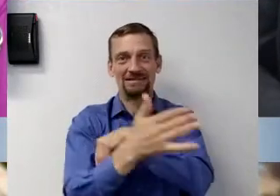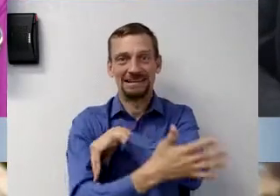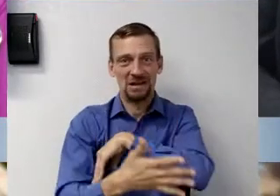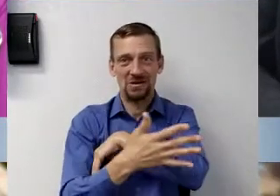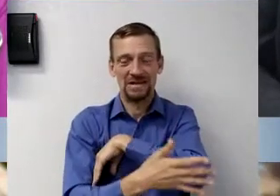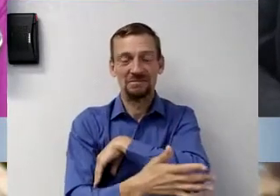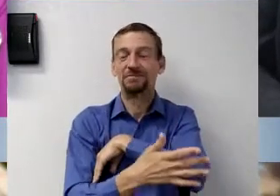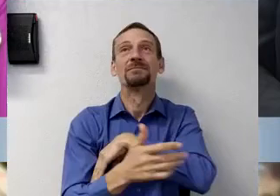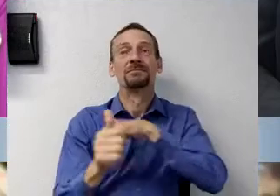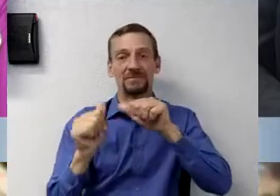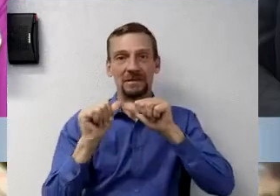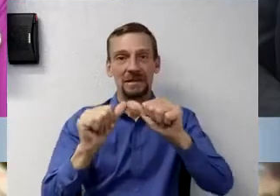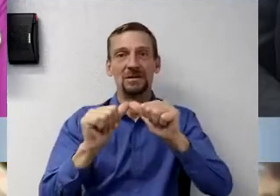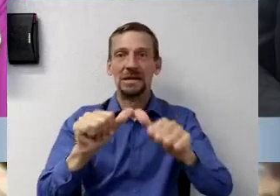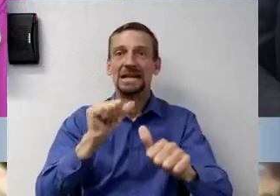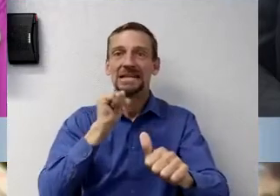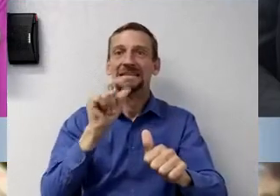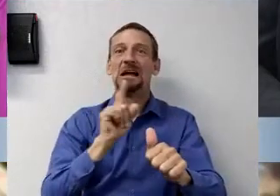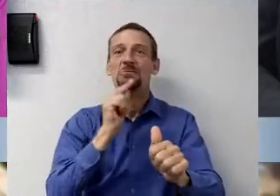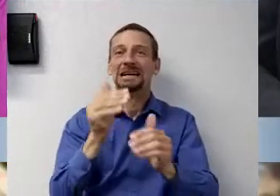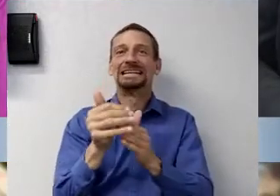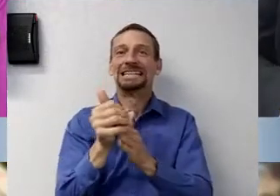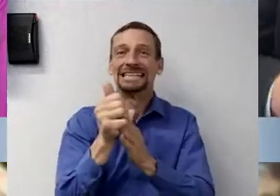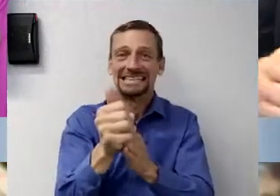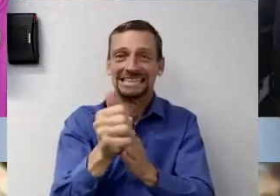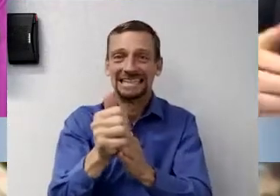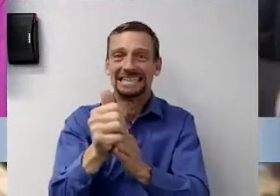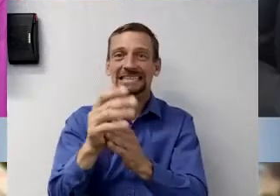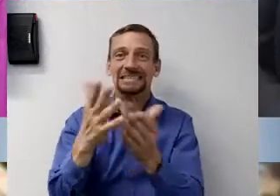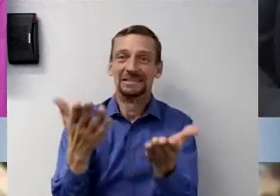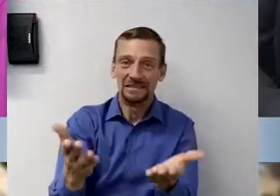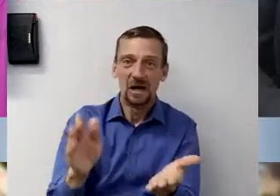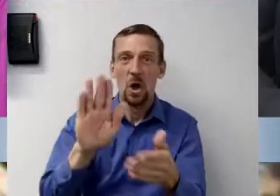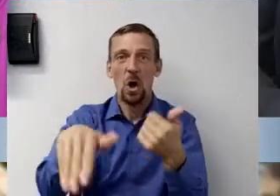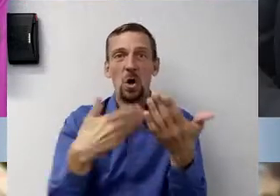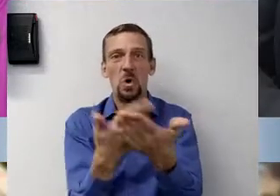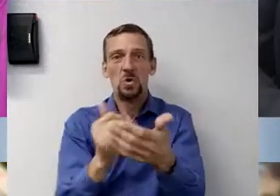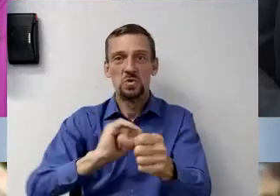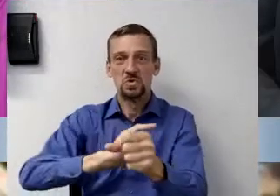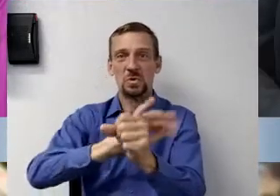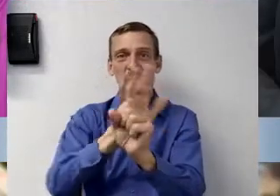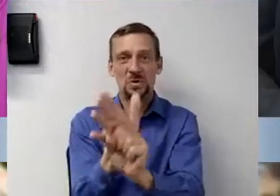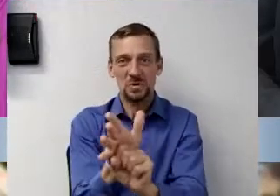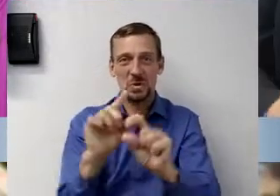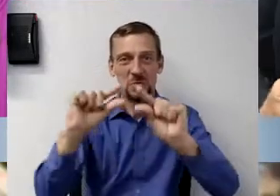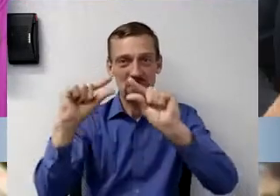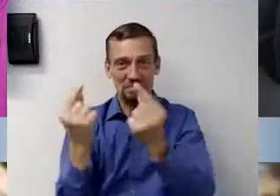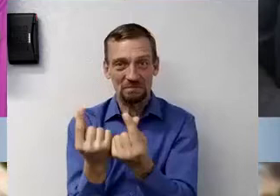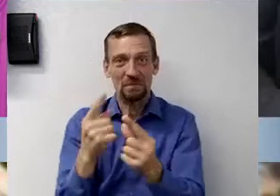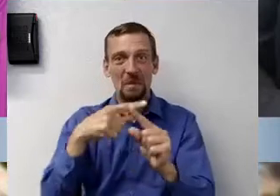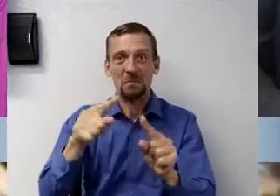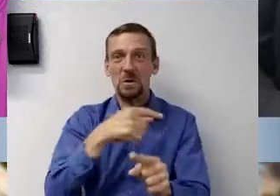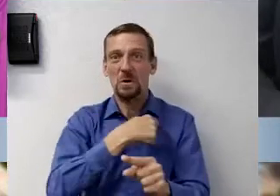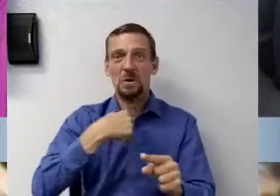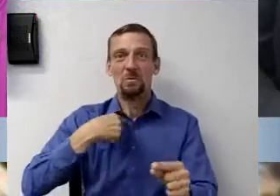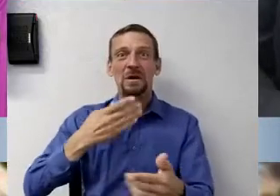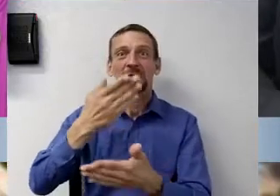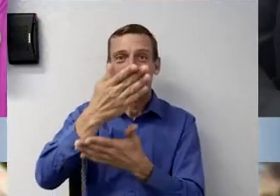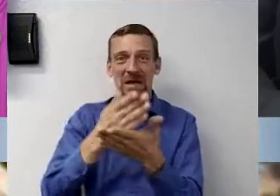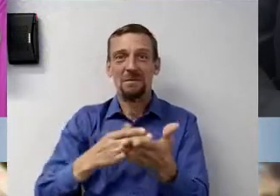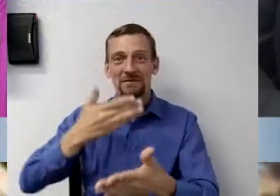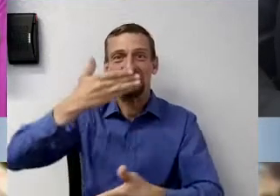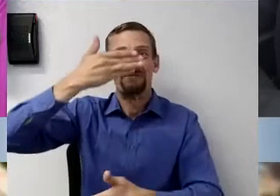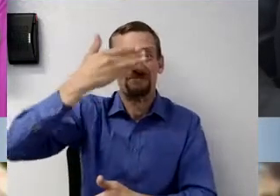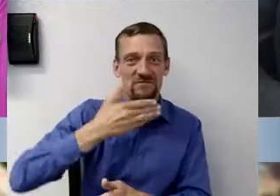continuing to not lead the pack, but we definitely are up in the, we're a front runner, so to